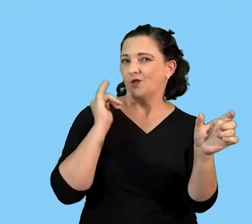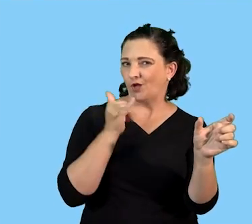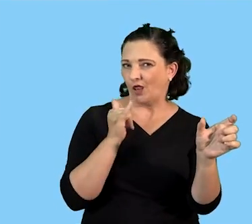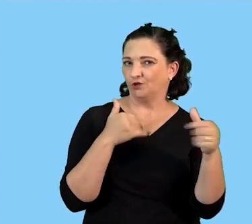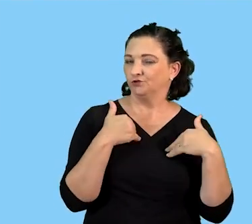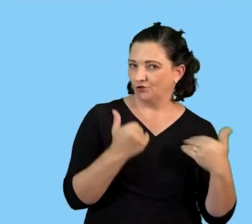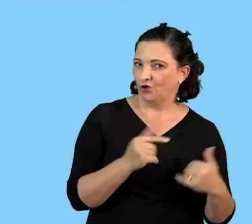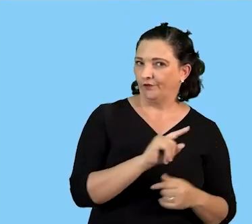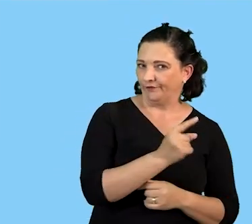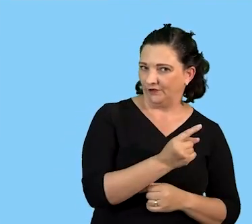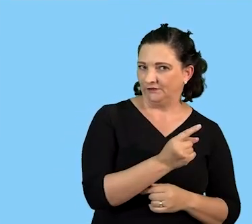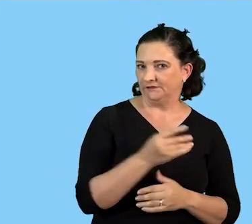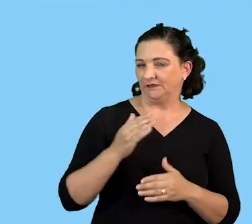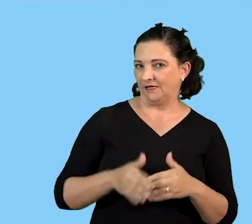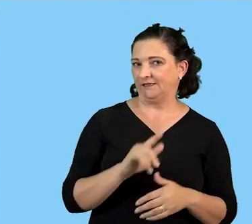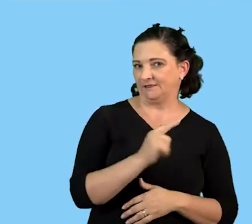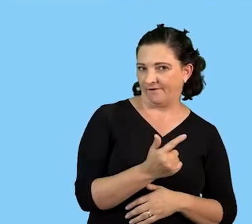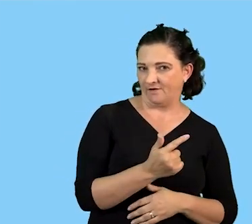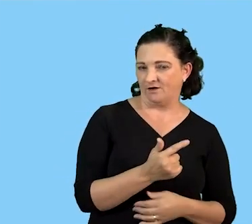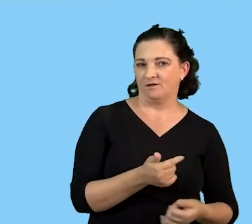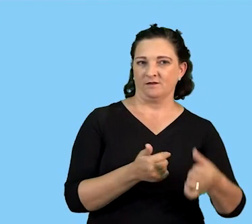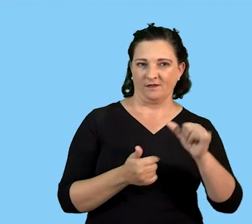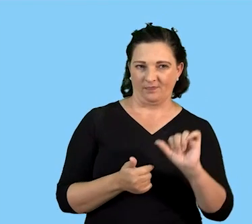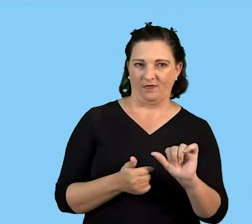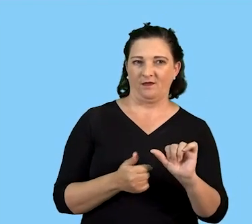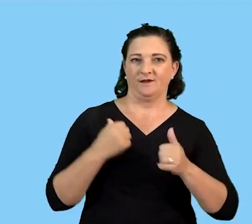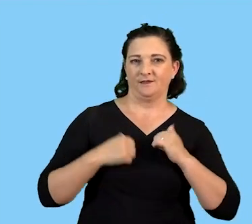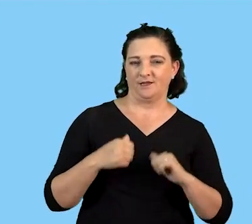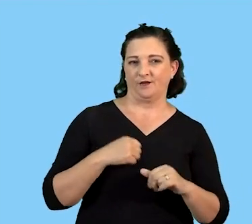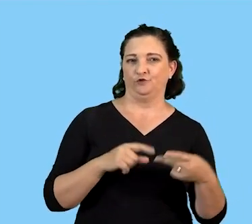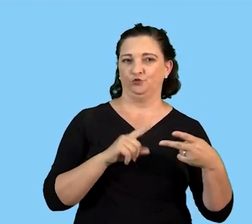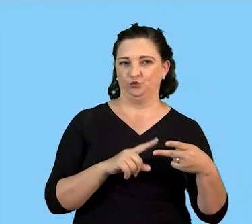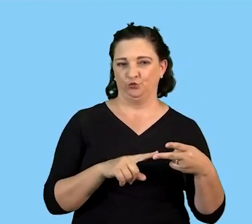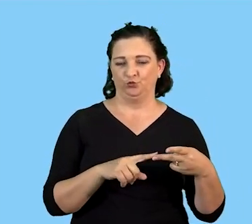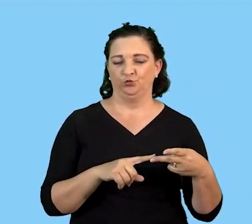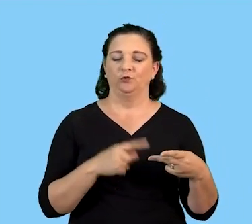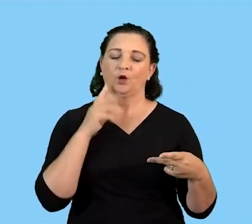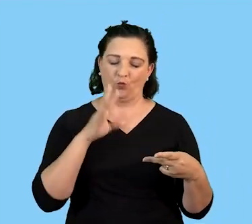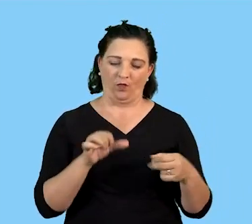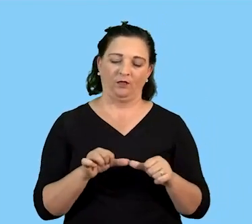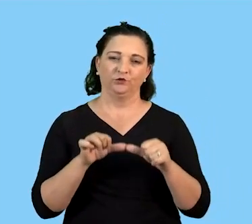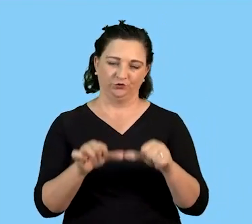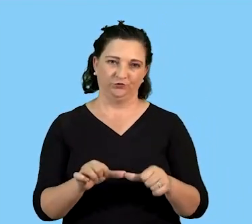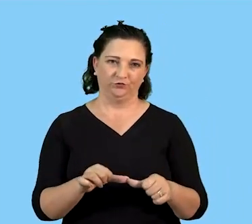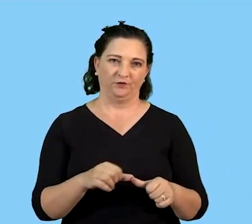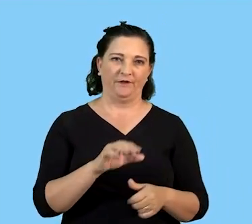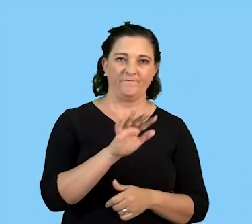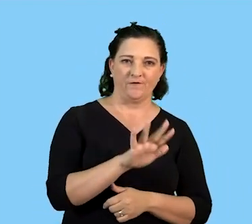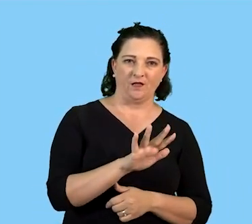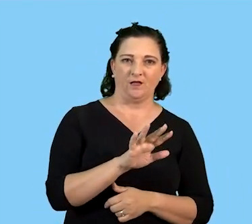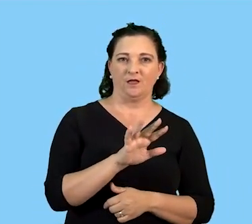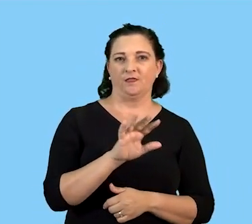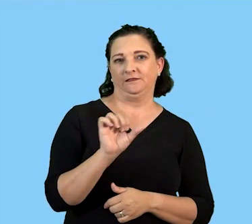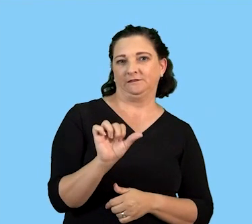one is going to start on the 1st and end on the 7th, and then the other activity will continue in the second week on the 5th